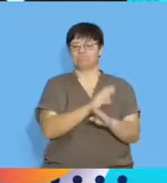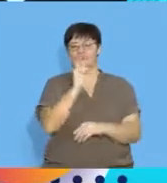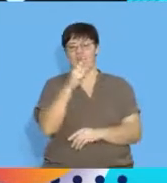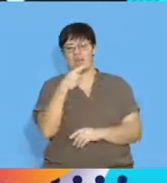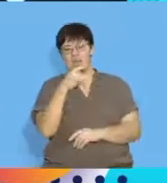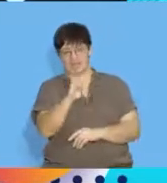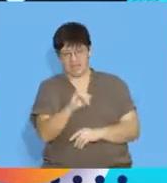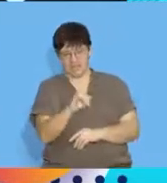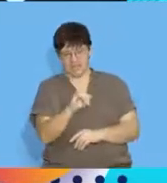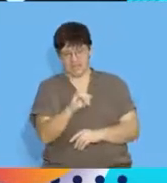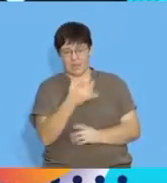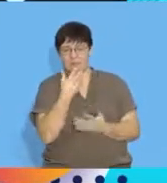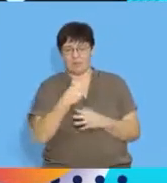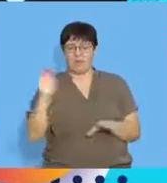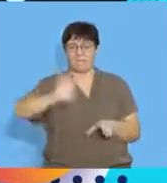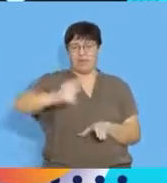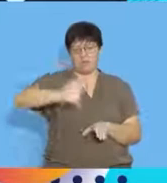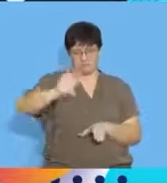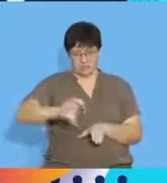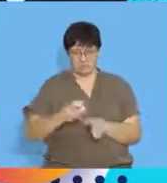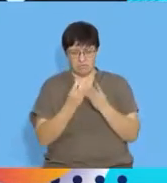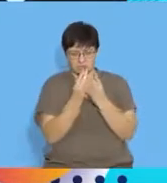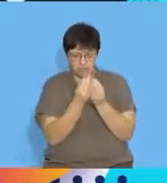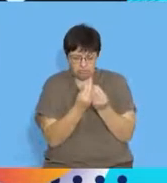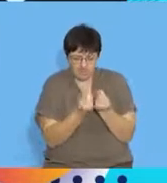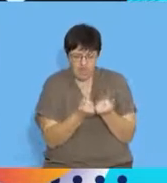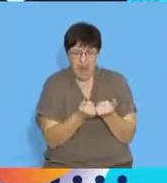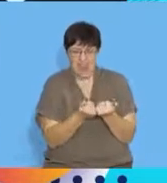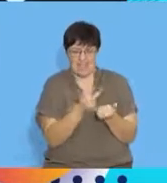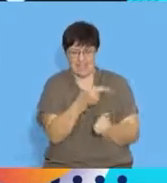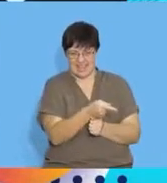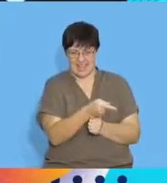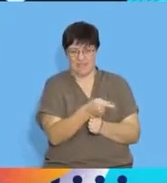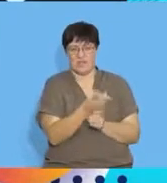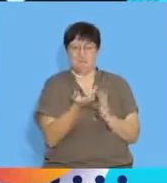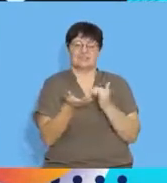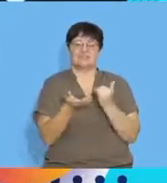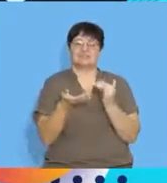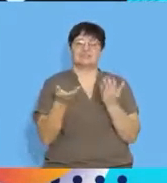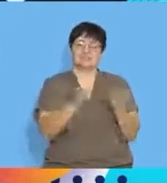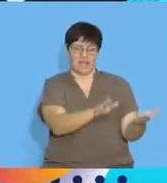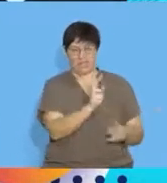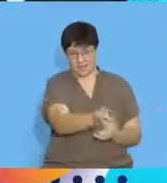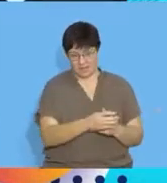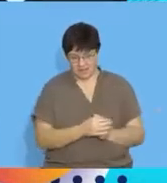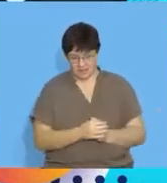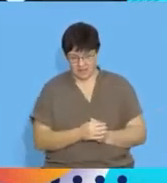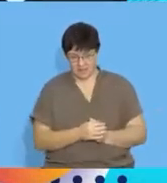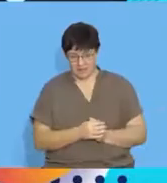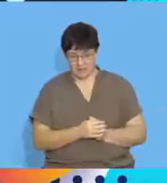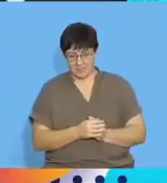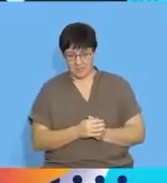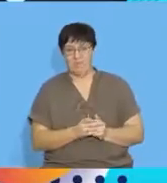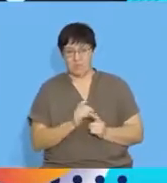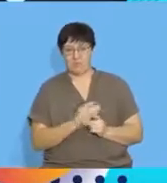often it can be a powder, and it's going to dry up that fungus. It's going to kill it, right? And that is obviously going to get rid